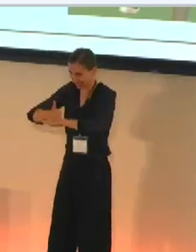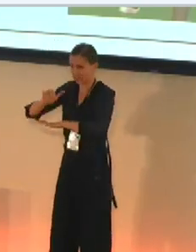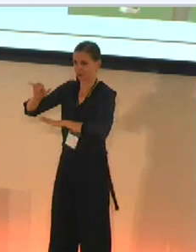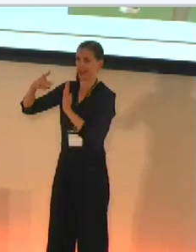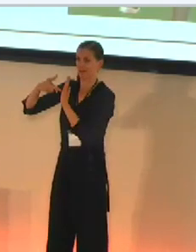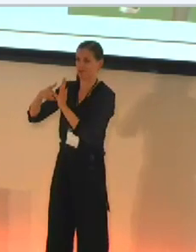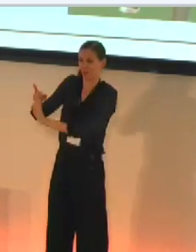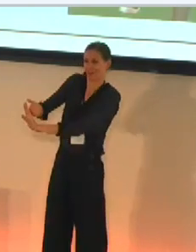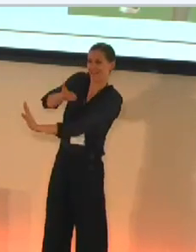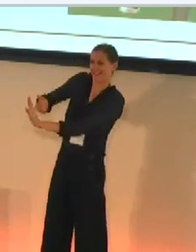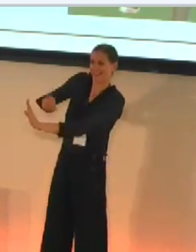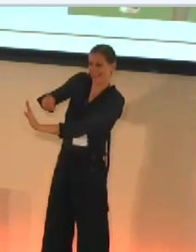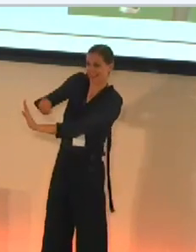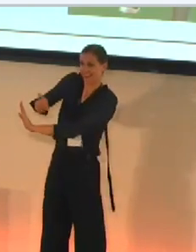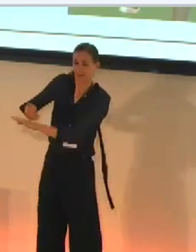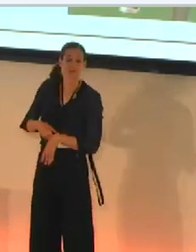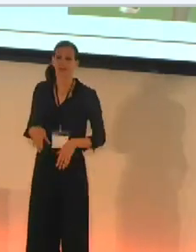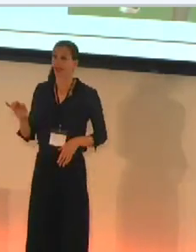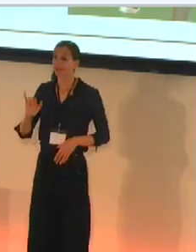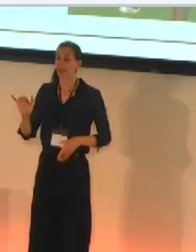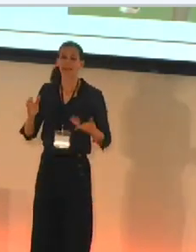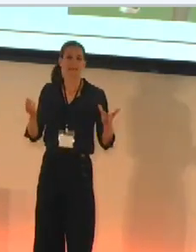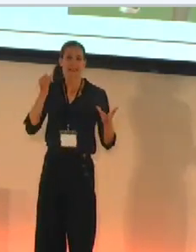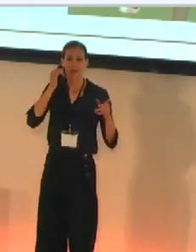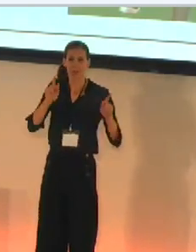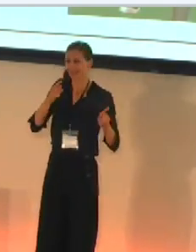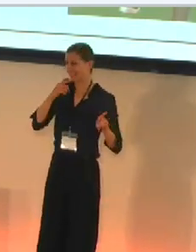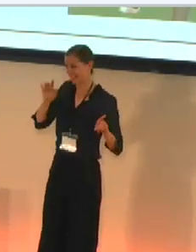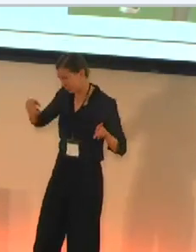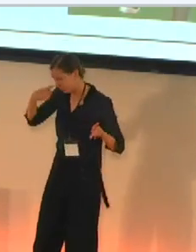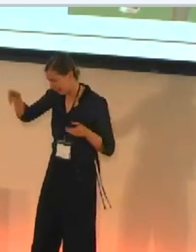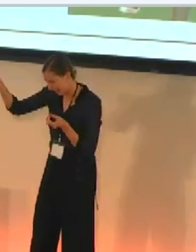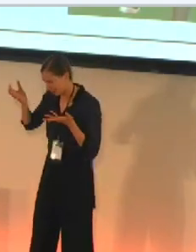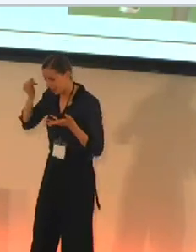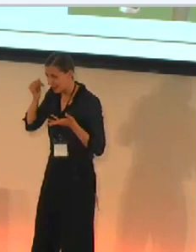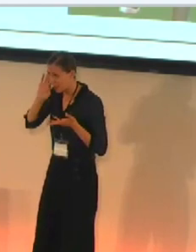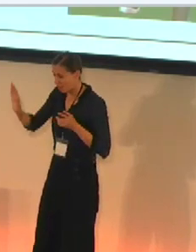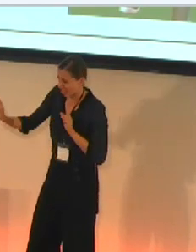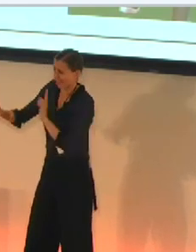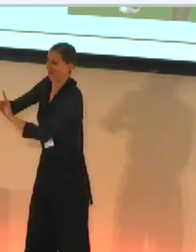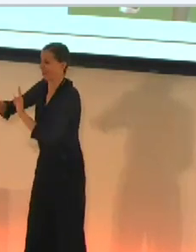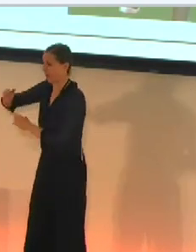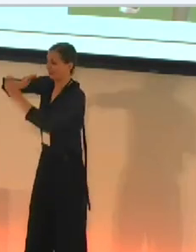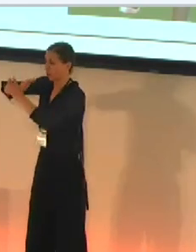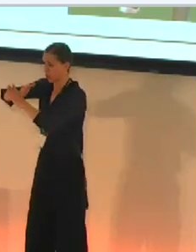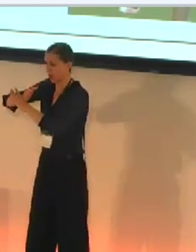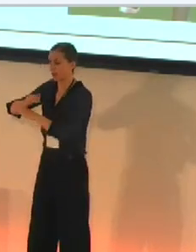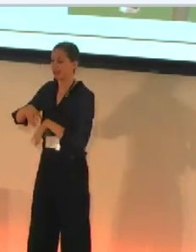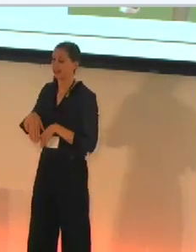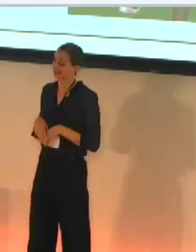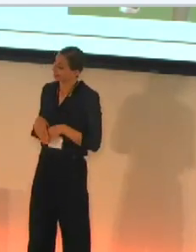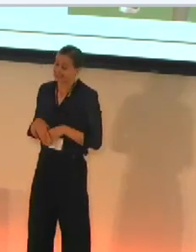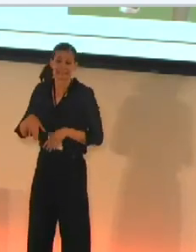earlier, like they had asked them to tell them if they were about to run into obstacles or anything like that. The only indication a participant would have that they had run into